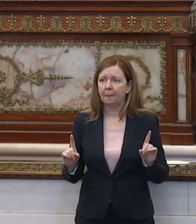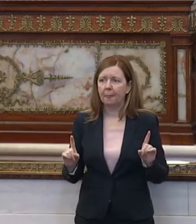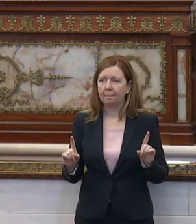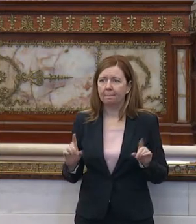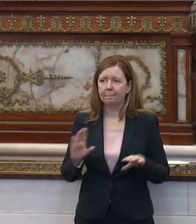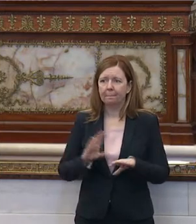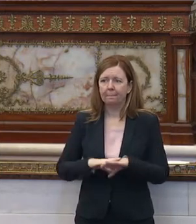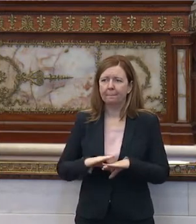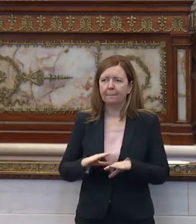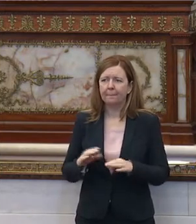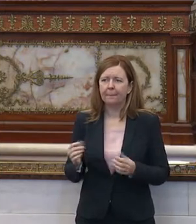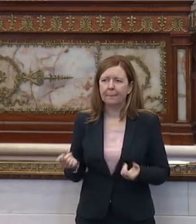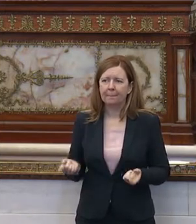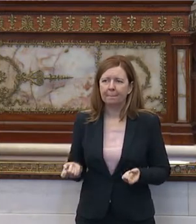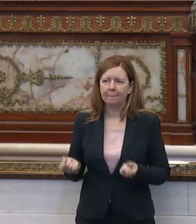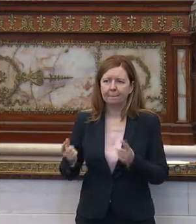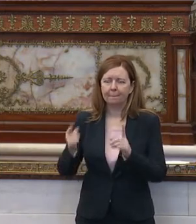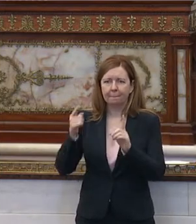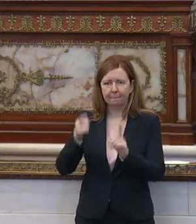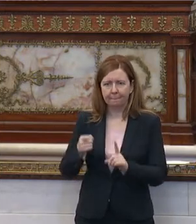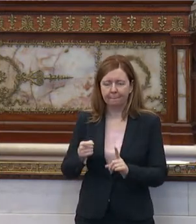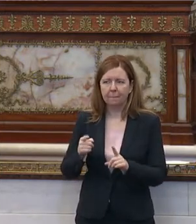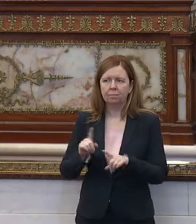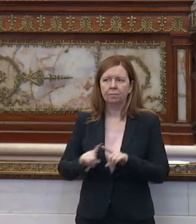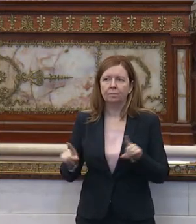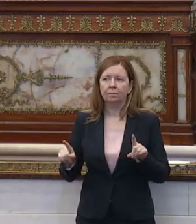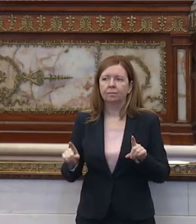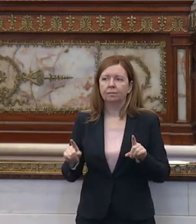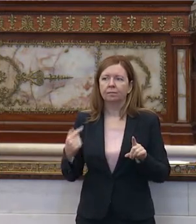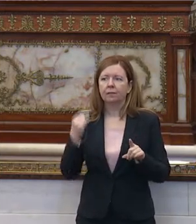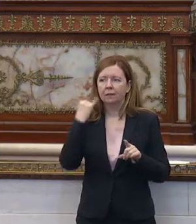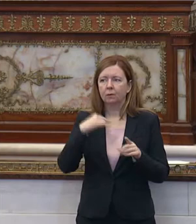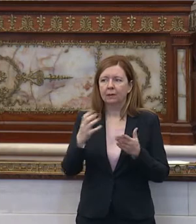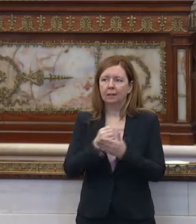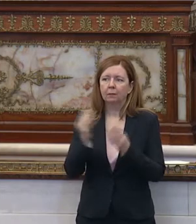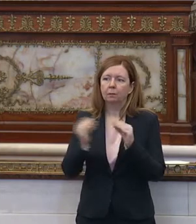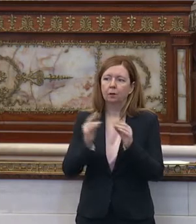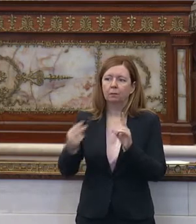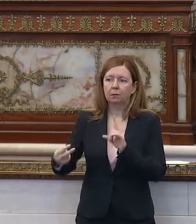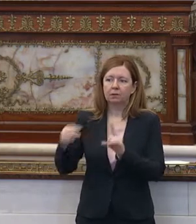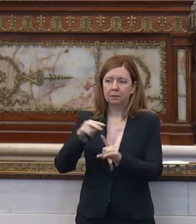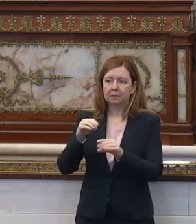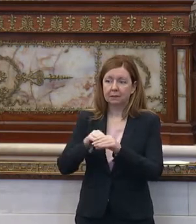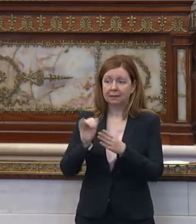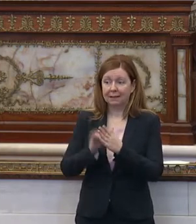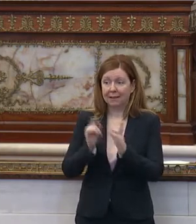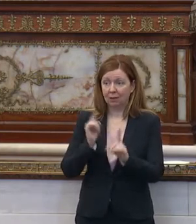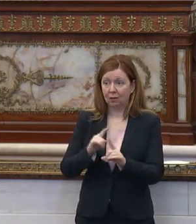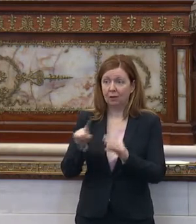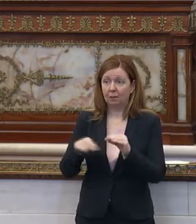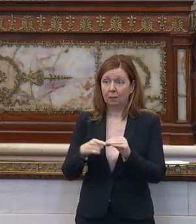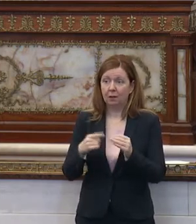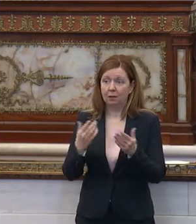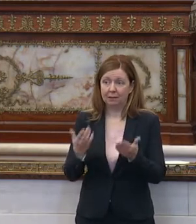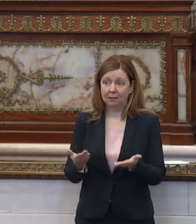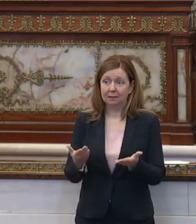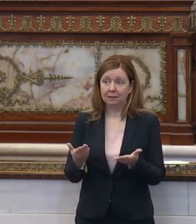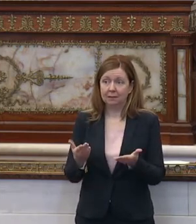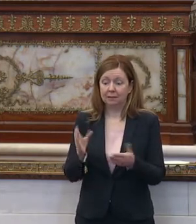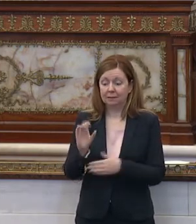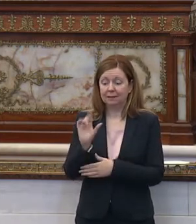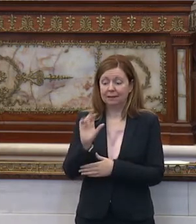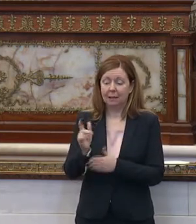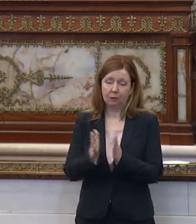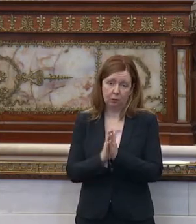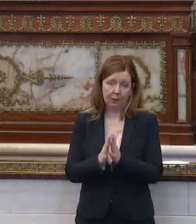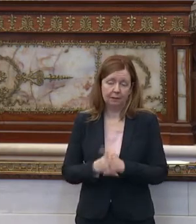spend as opposed to the goals. So if we can get some more perspective in that regard regarding this capital